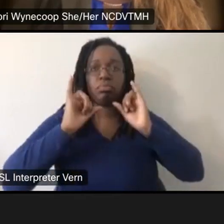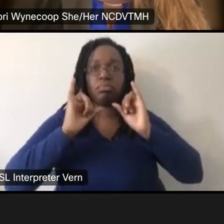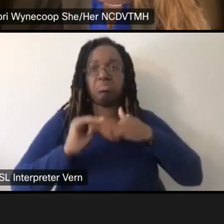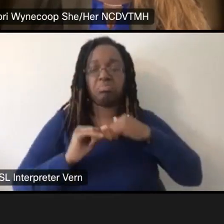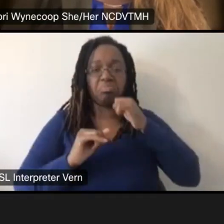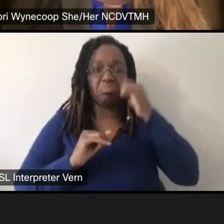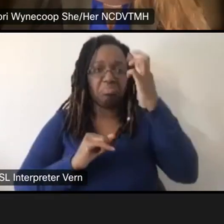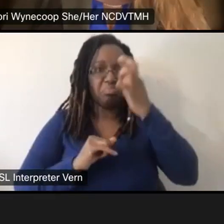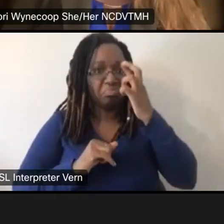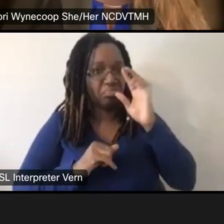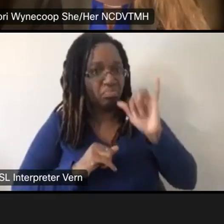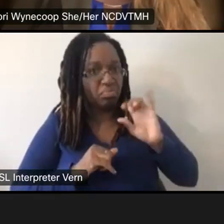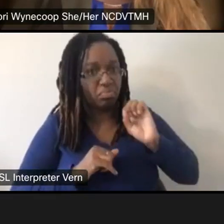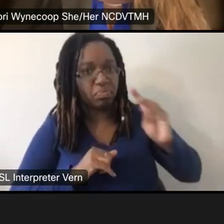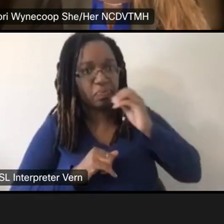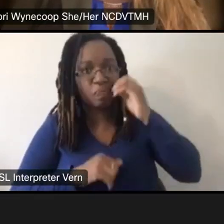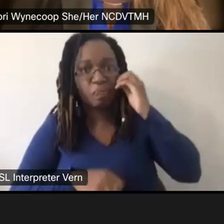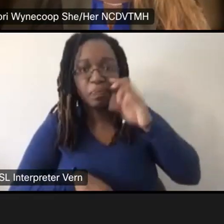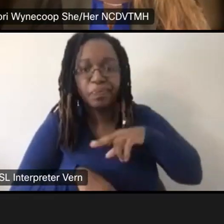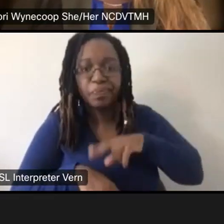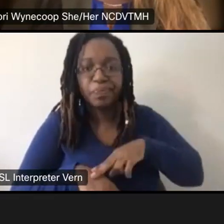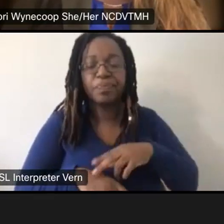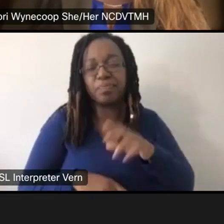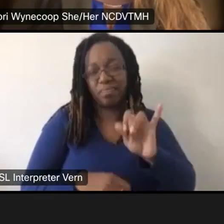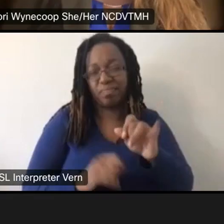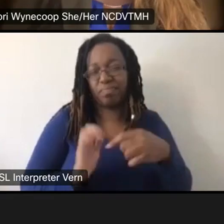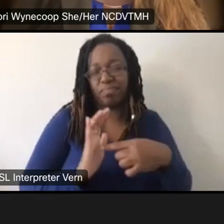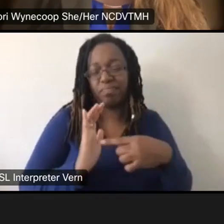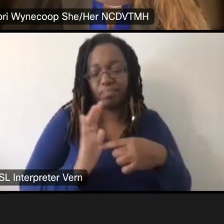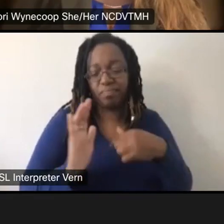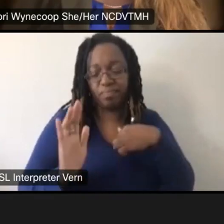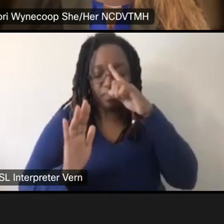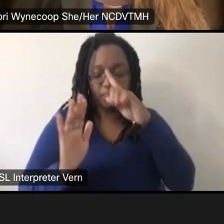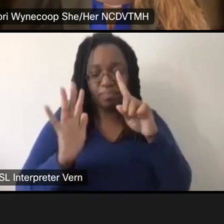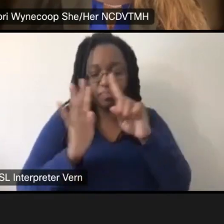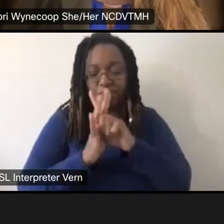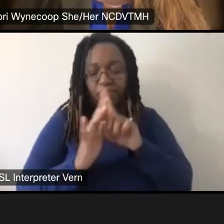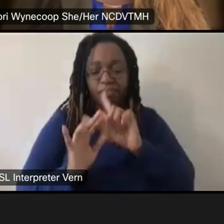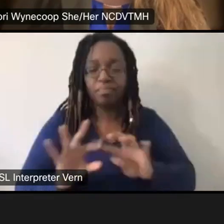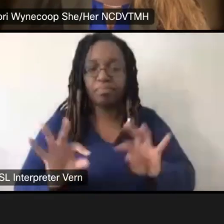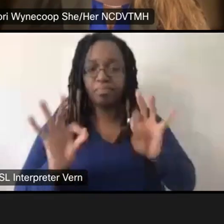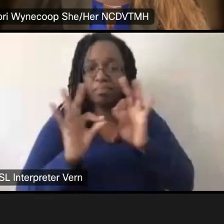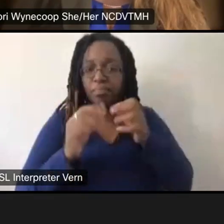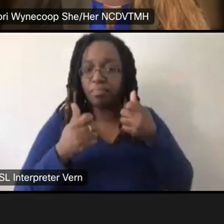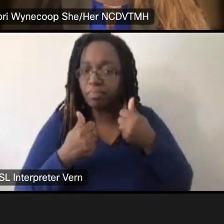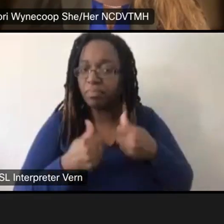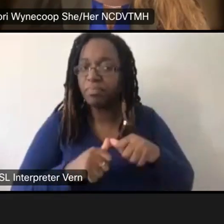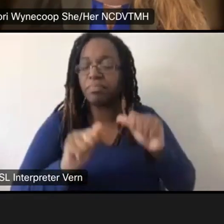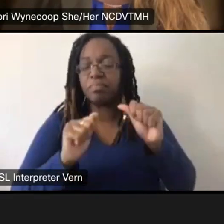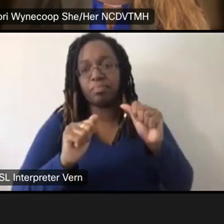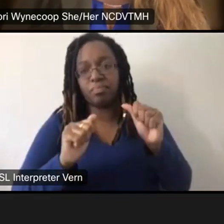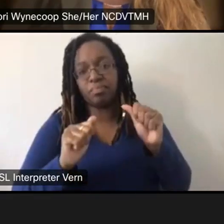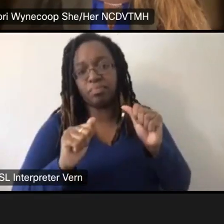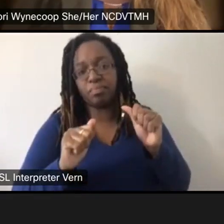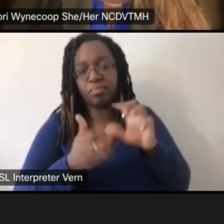normal thing. So again, just another example I thought of how important it is to really seek to learn as